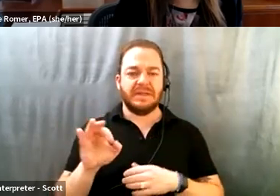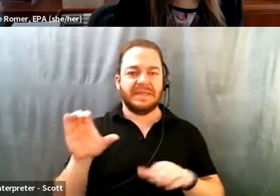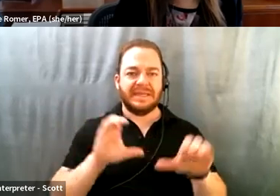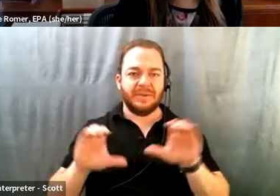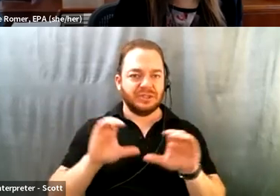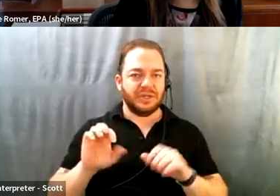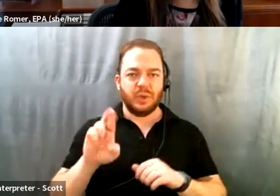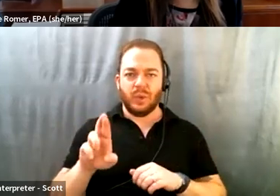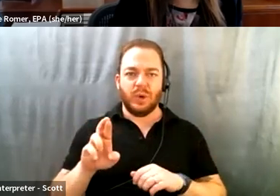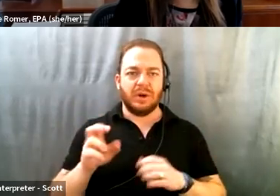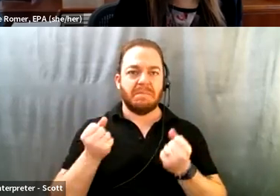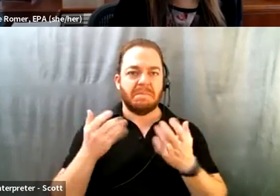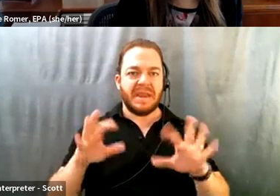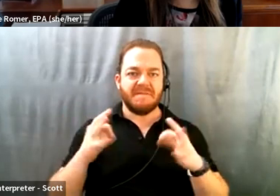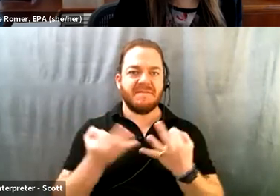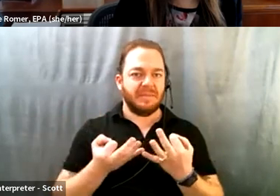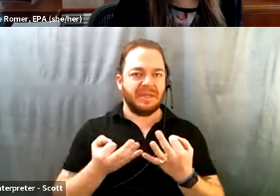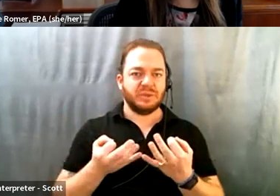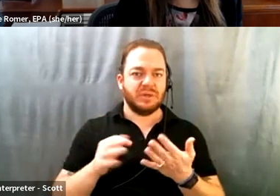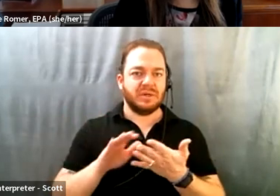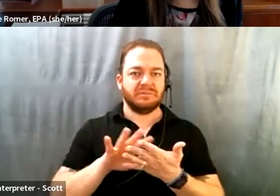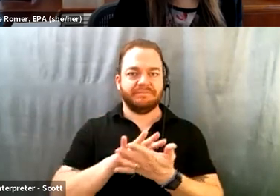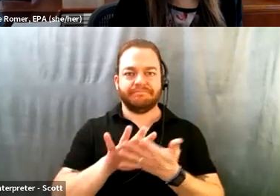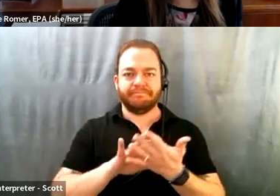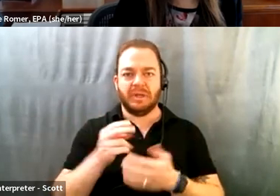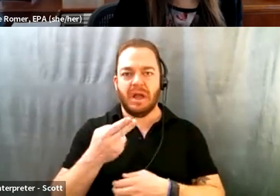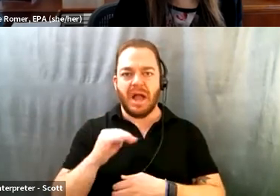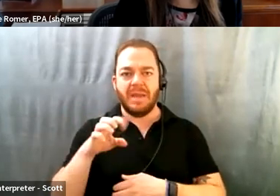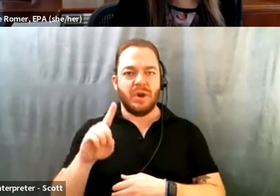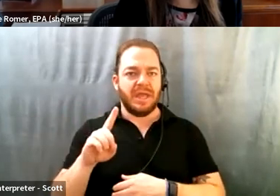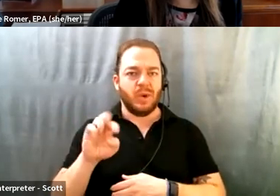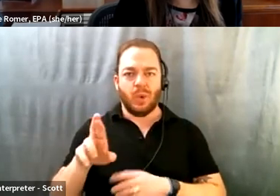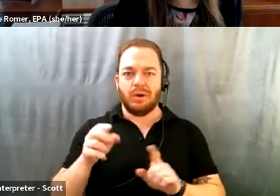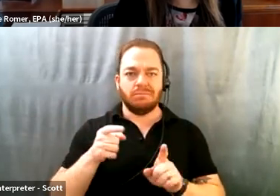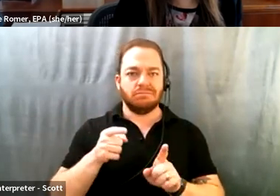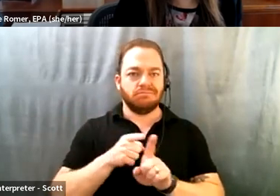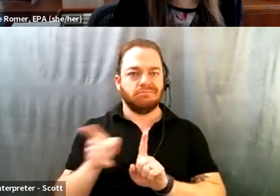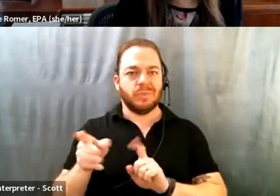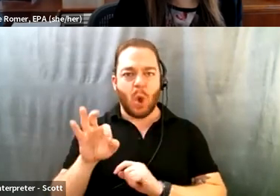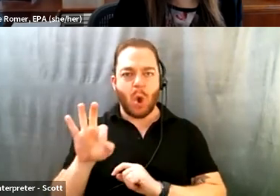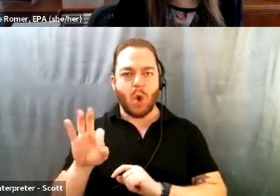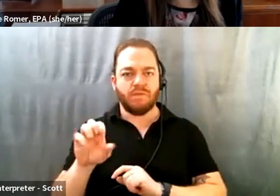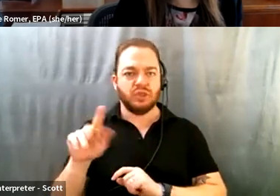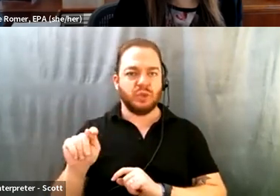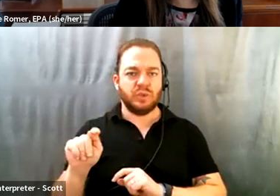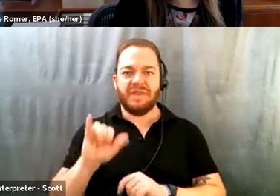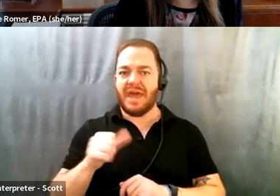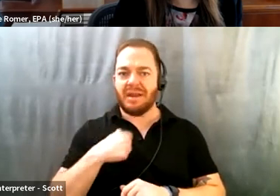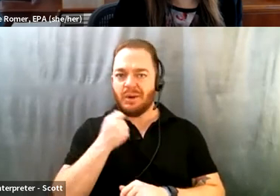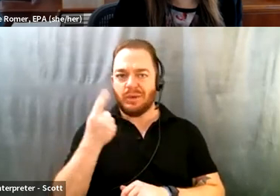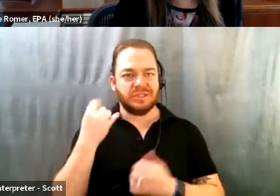chemistry, or multiple families, or hybrids and offshoots, and that's what I don't understand right now.